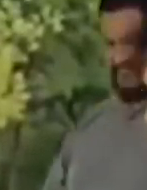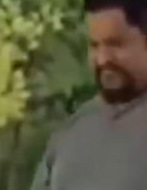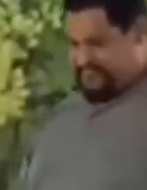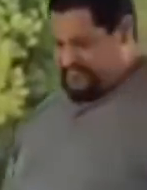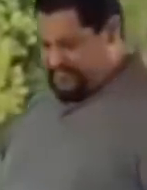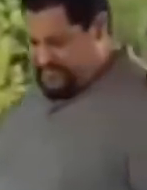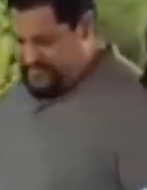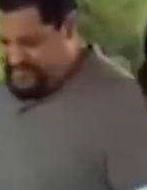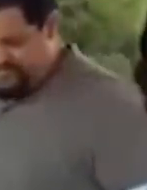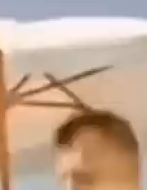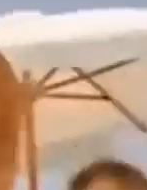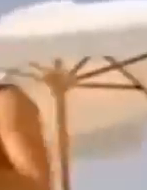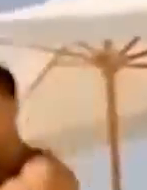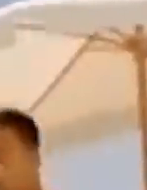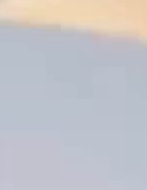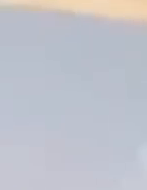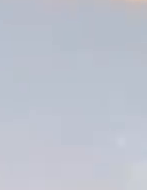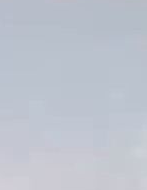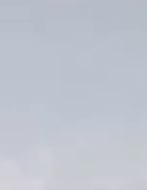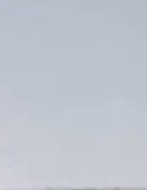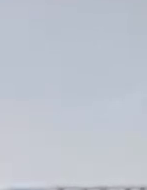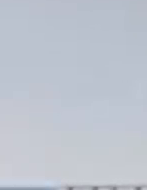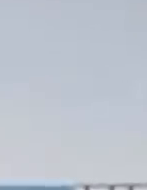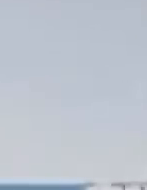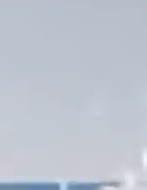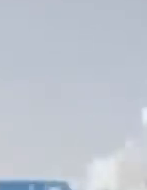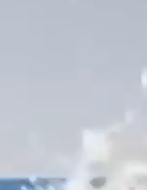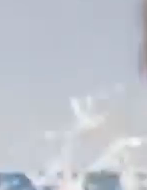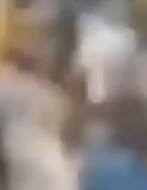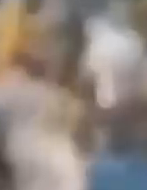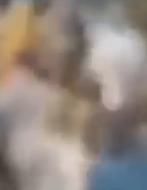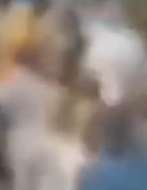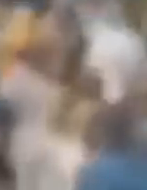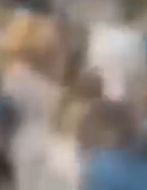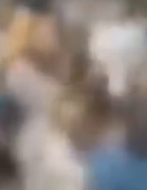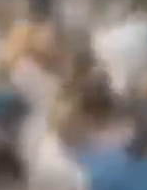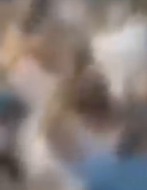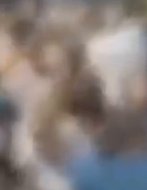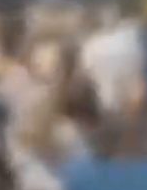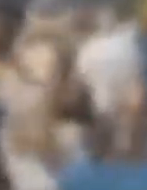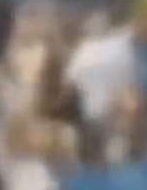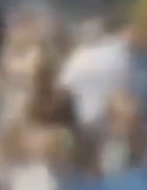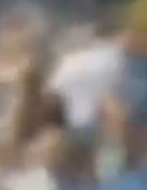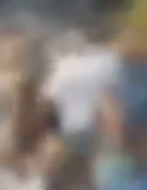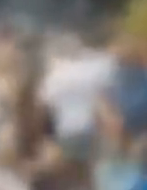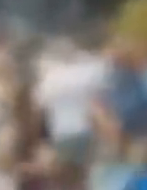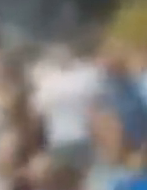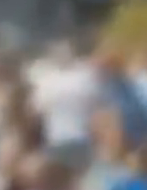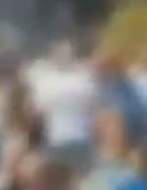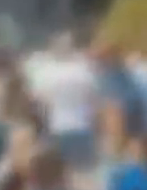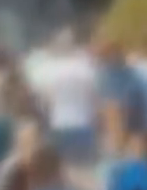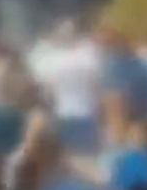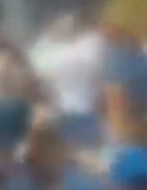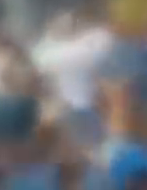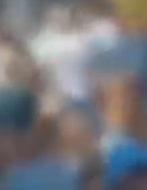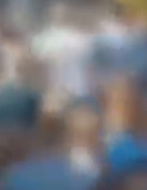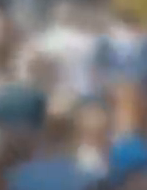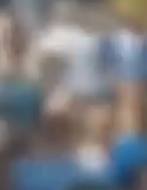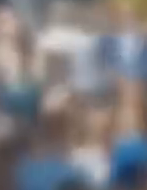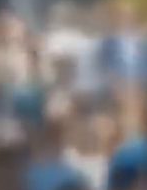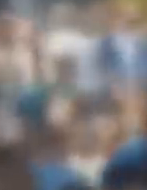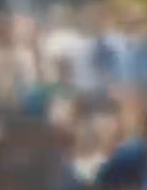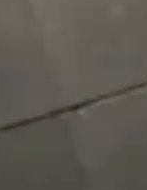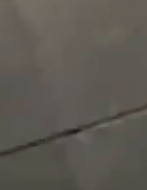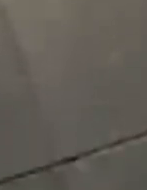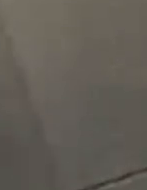where getting together is how we show love for friends and family. The virus uses us to transport it around our